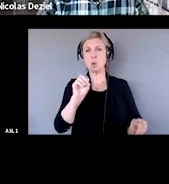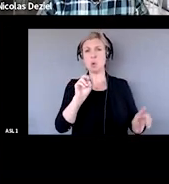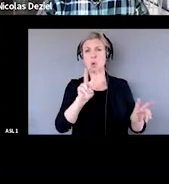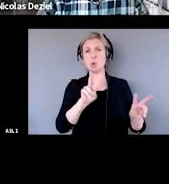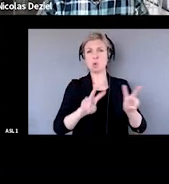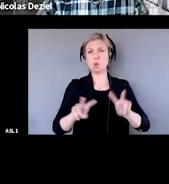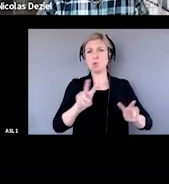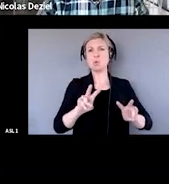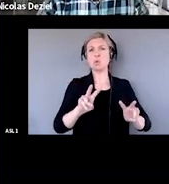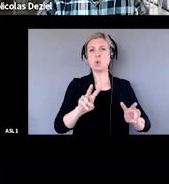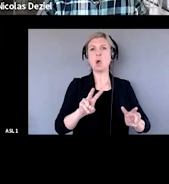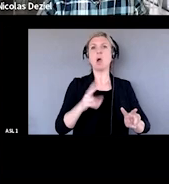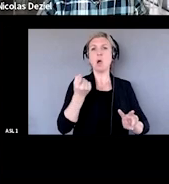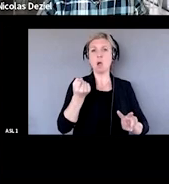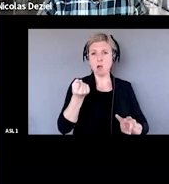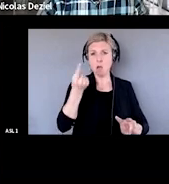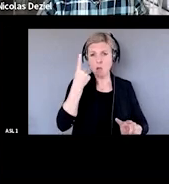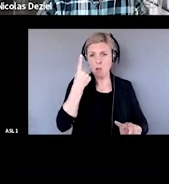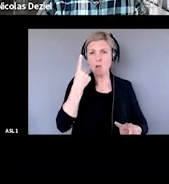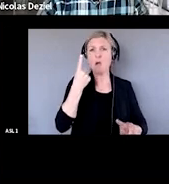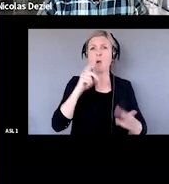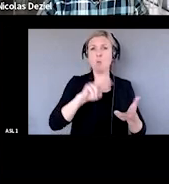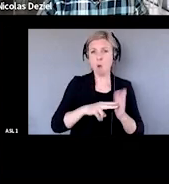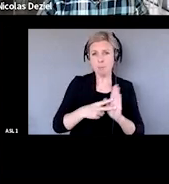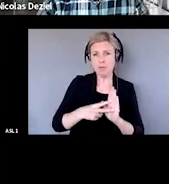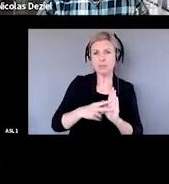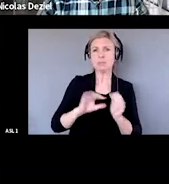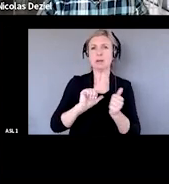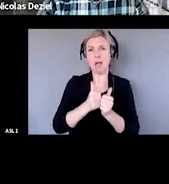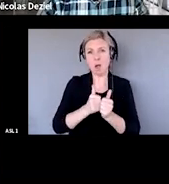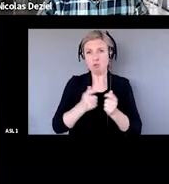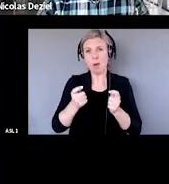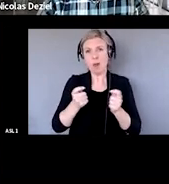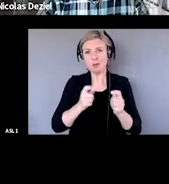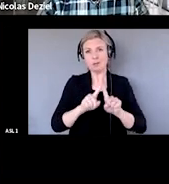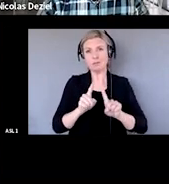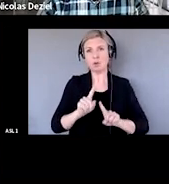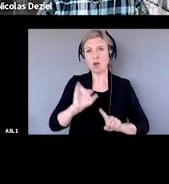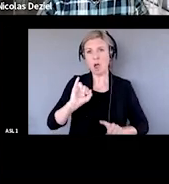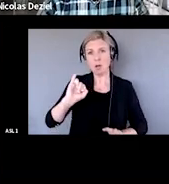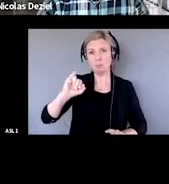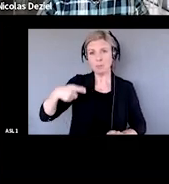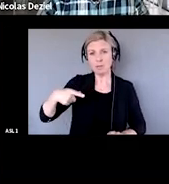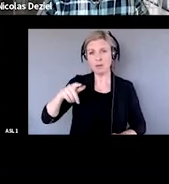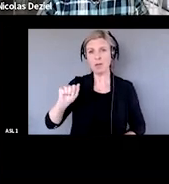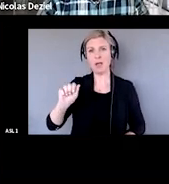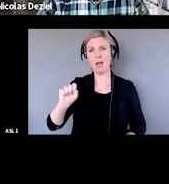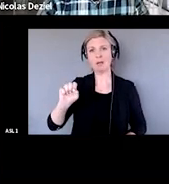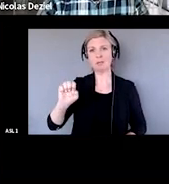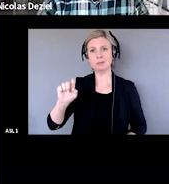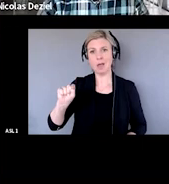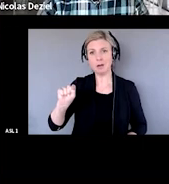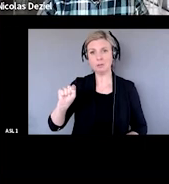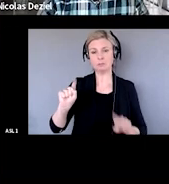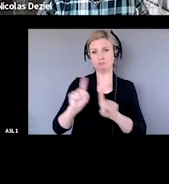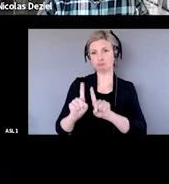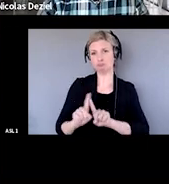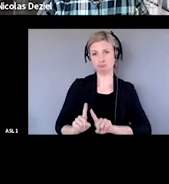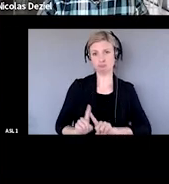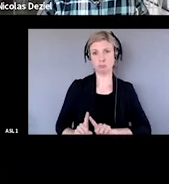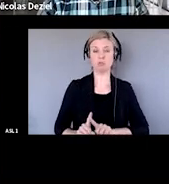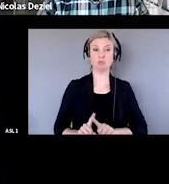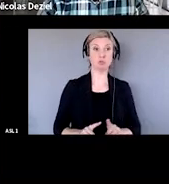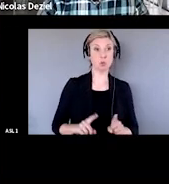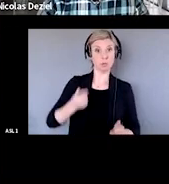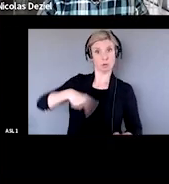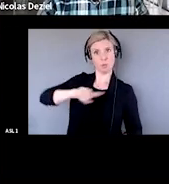protecting and managing their IP assets. So our services can help you understand what IP is, how to